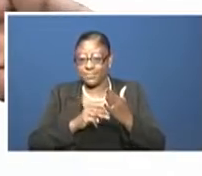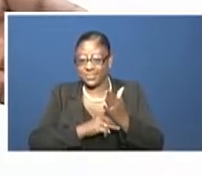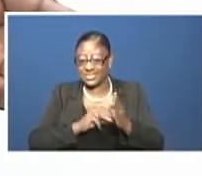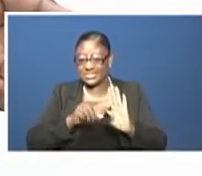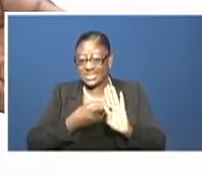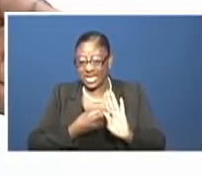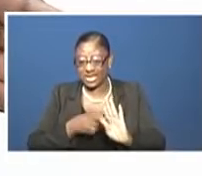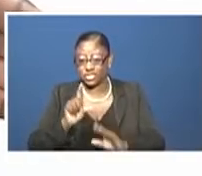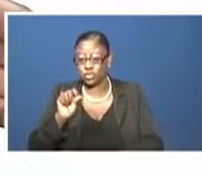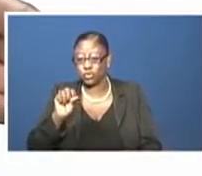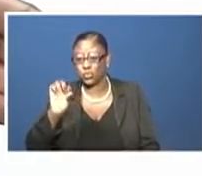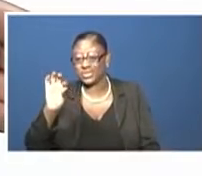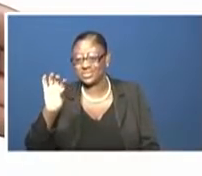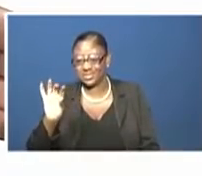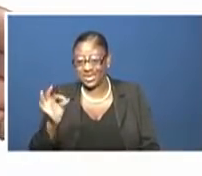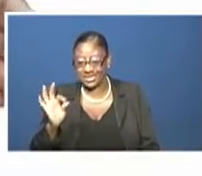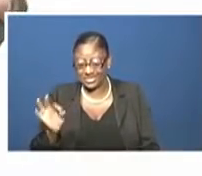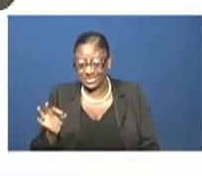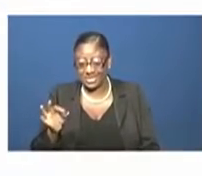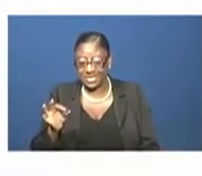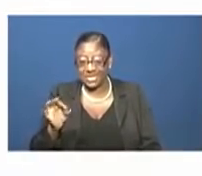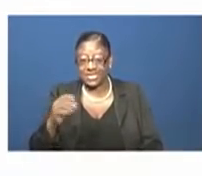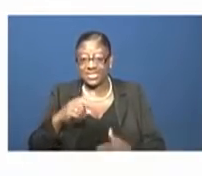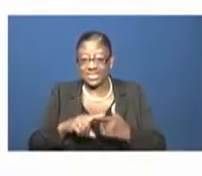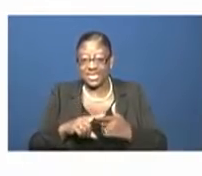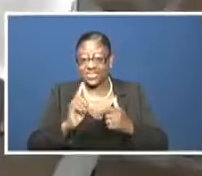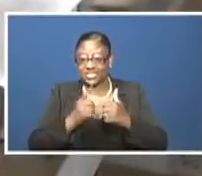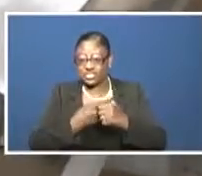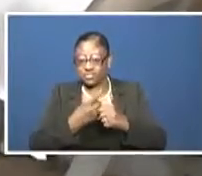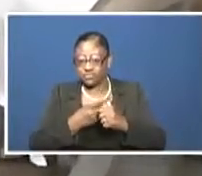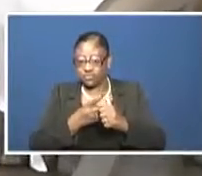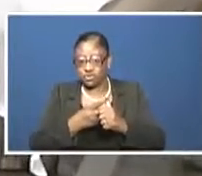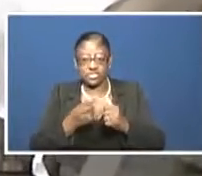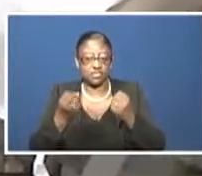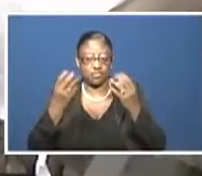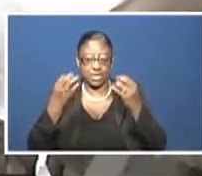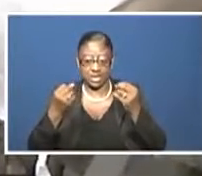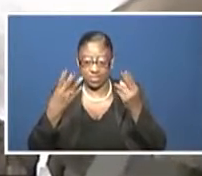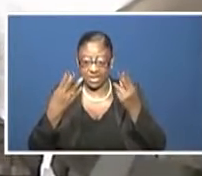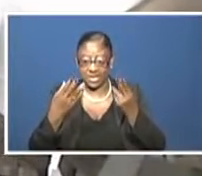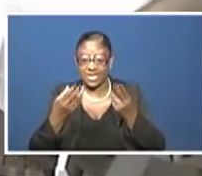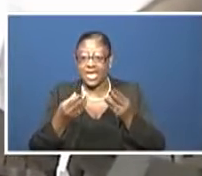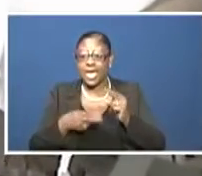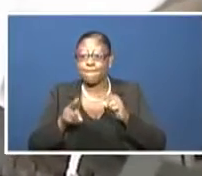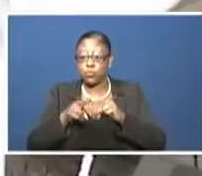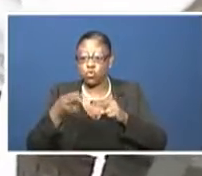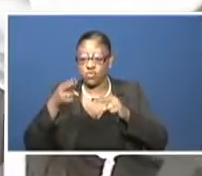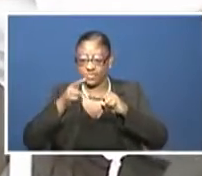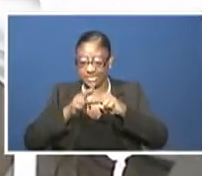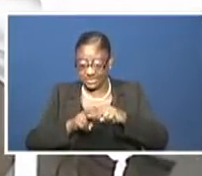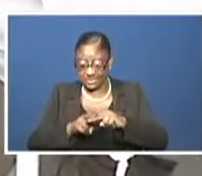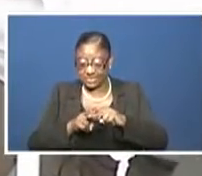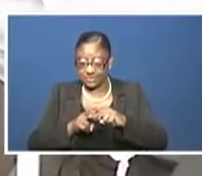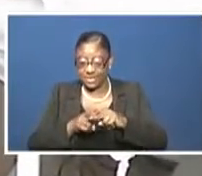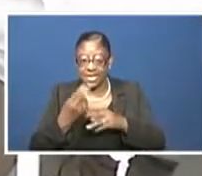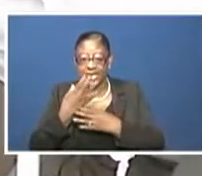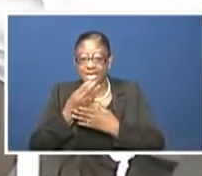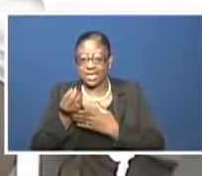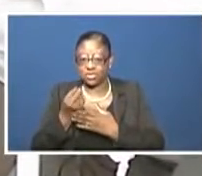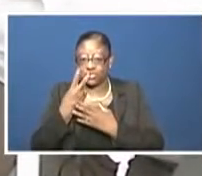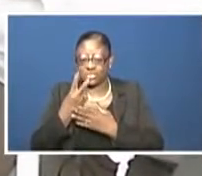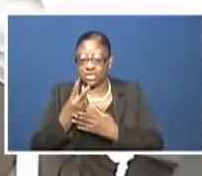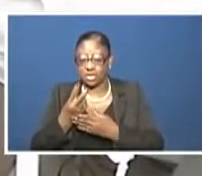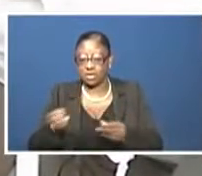2017. COVID-19 halted renovations. This is the first of many upgrades at this facility with the whole aim of